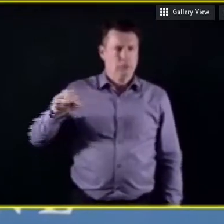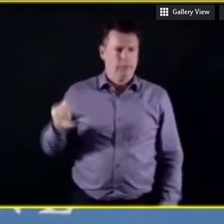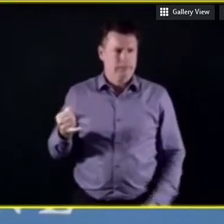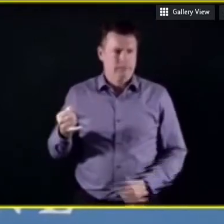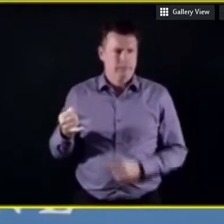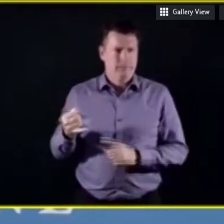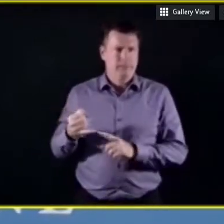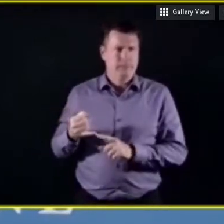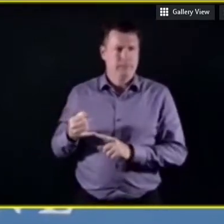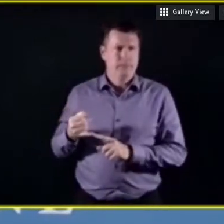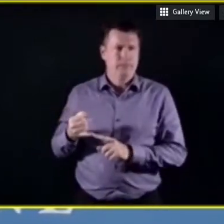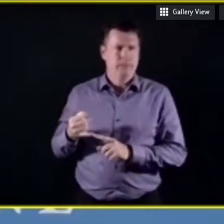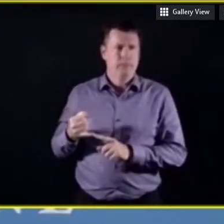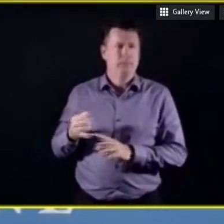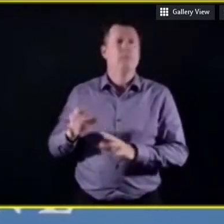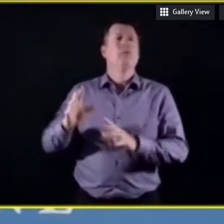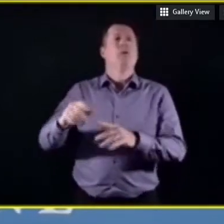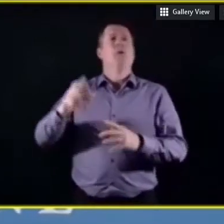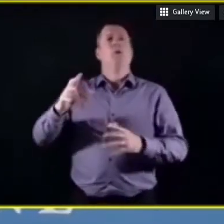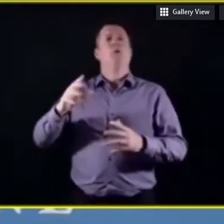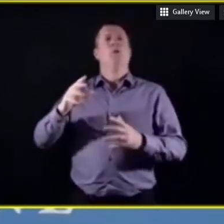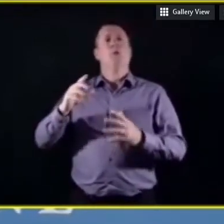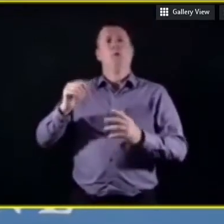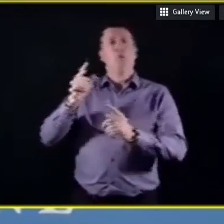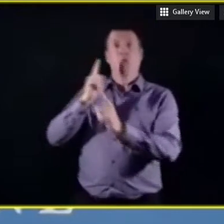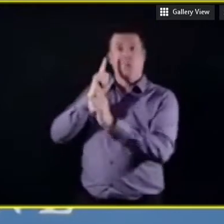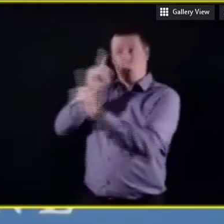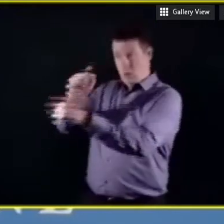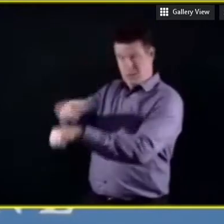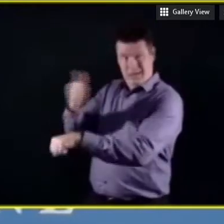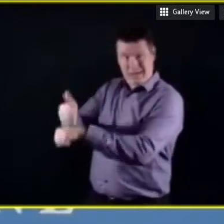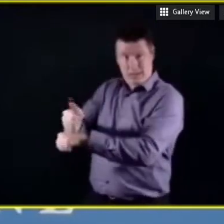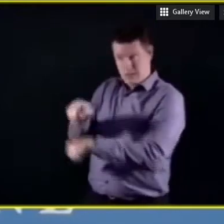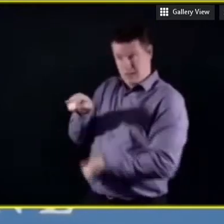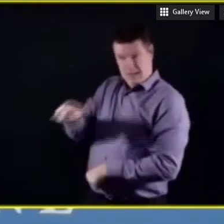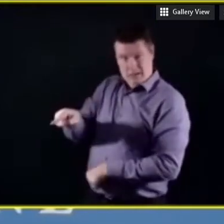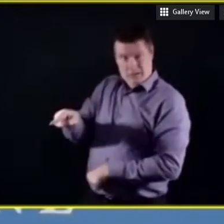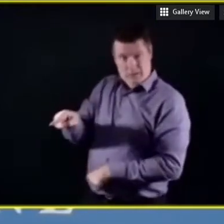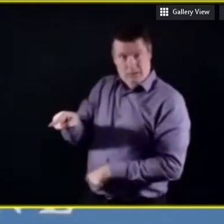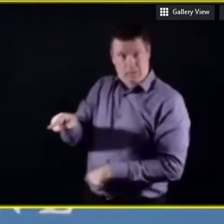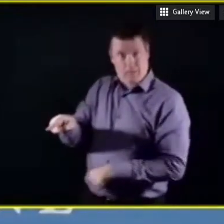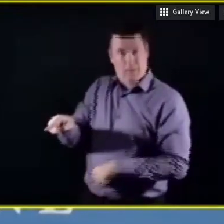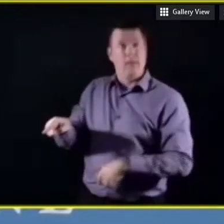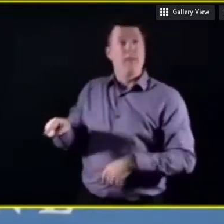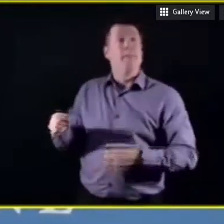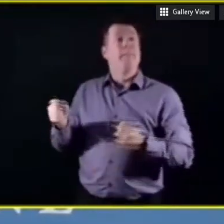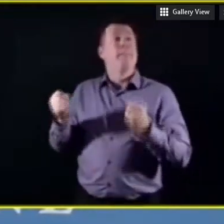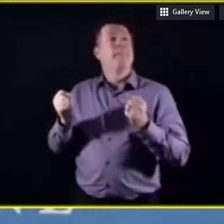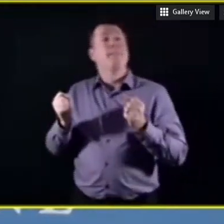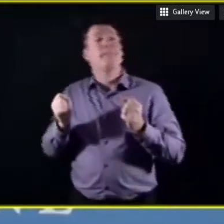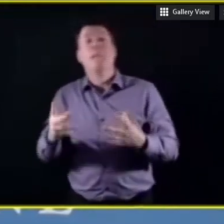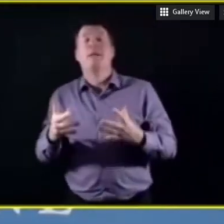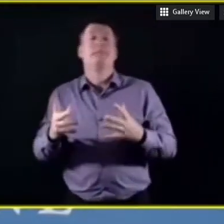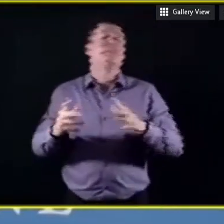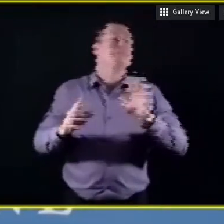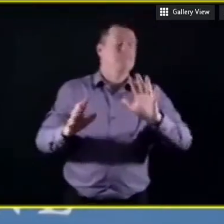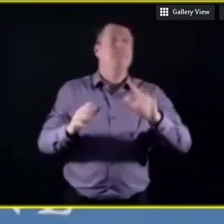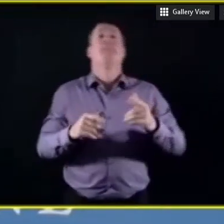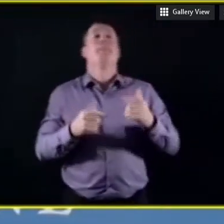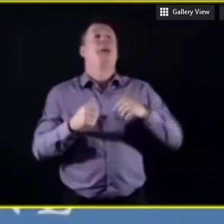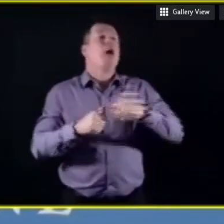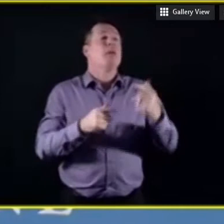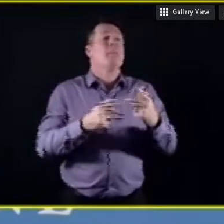to assure patients who are coming into their traditional primary care office that they're not going to be sitting in the waiting room with someone who's coughing